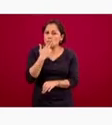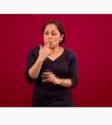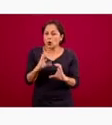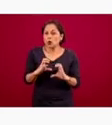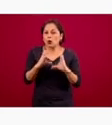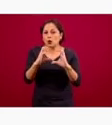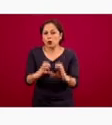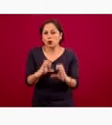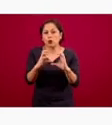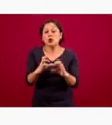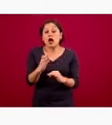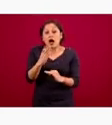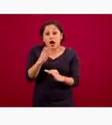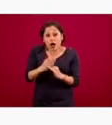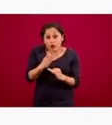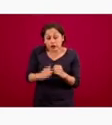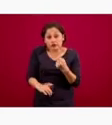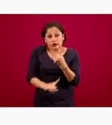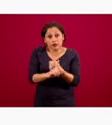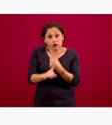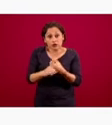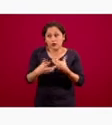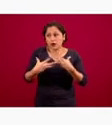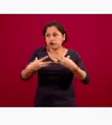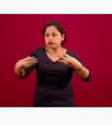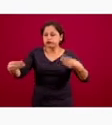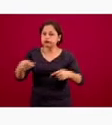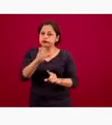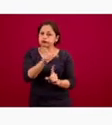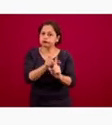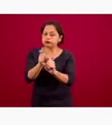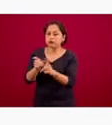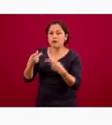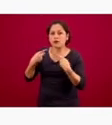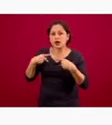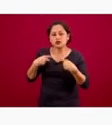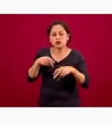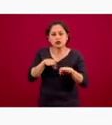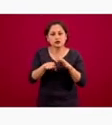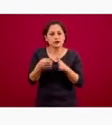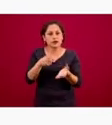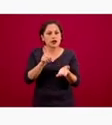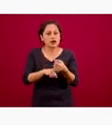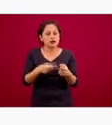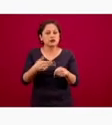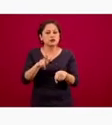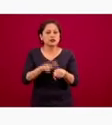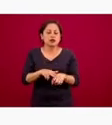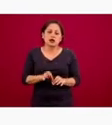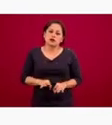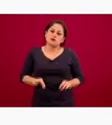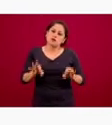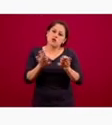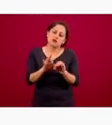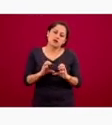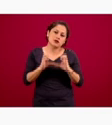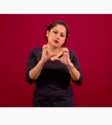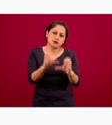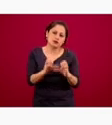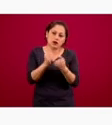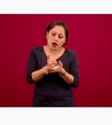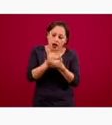in a vulnerable situation at a higher risk, but is also a very valuable and very